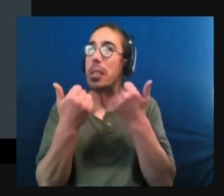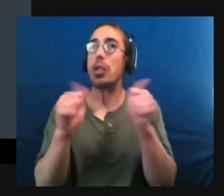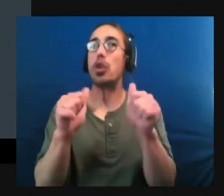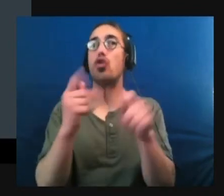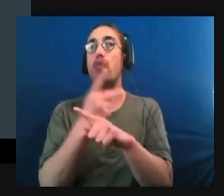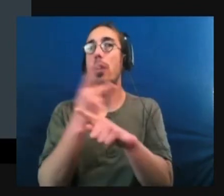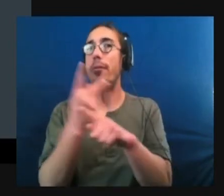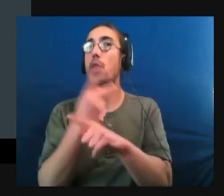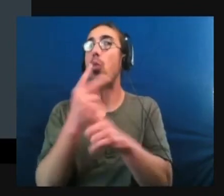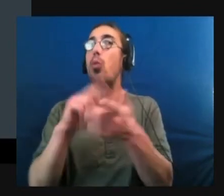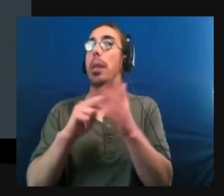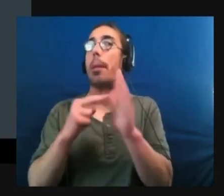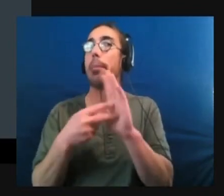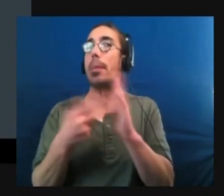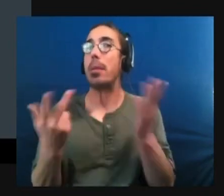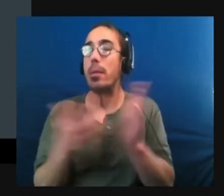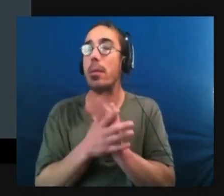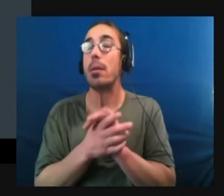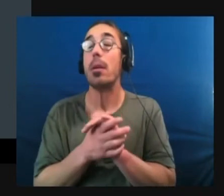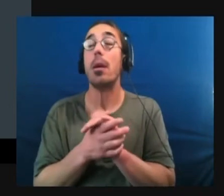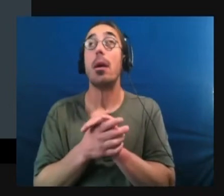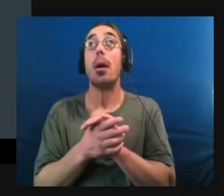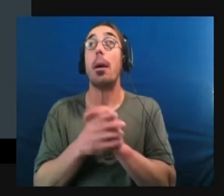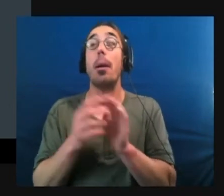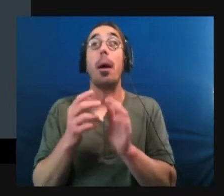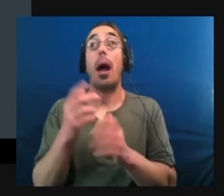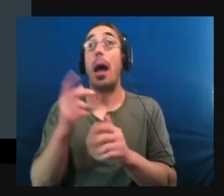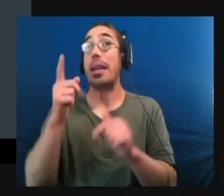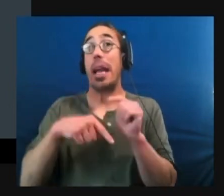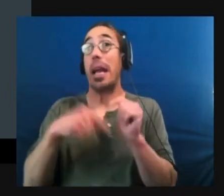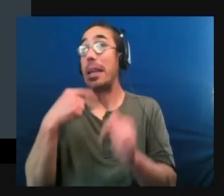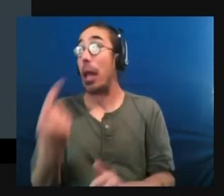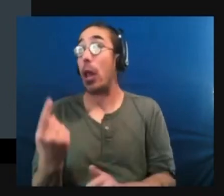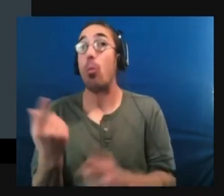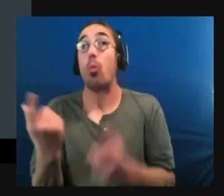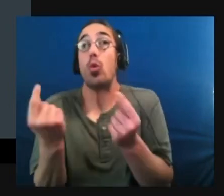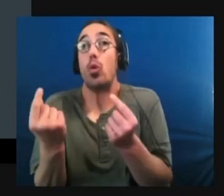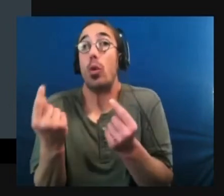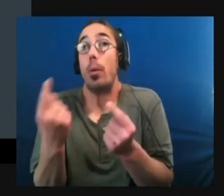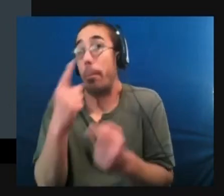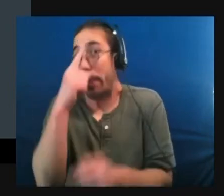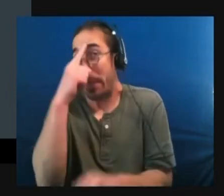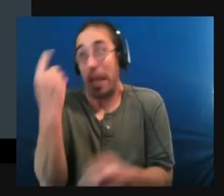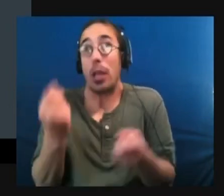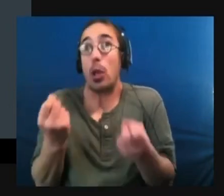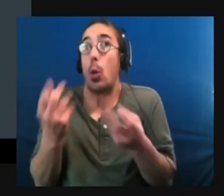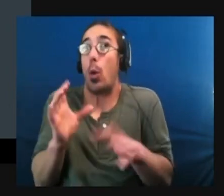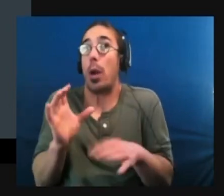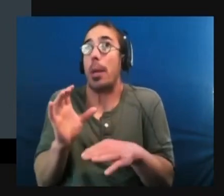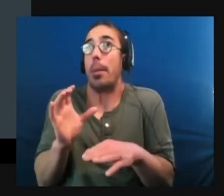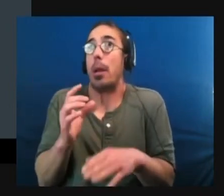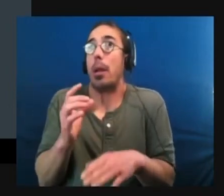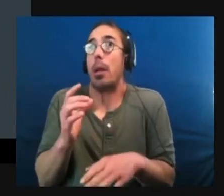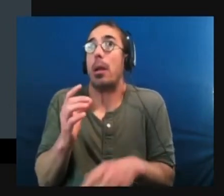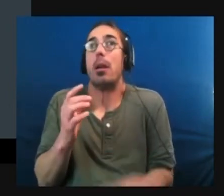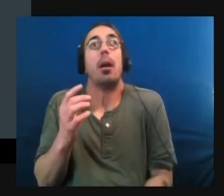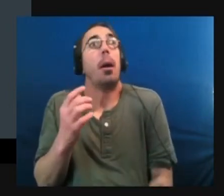but basically it's, I don't want to tell anybody what to do because I don't want to do, I don't want to be told what to do.